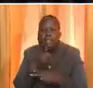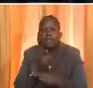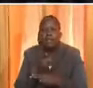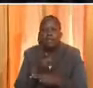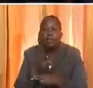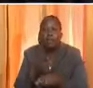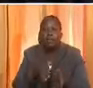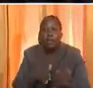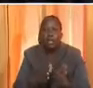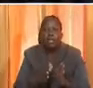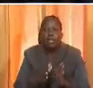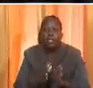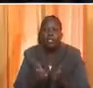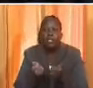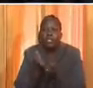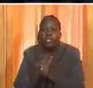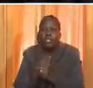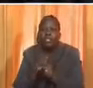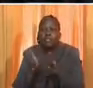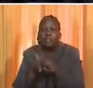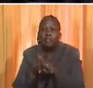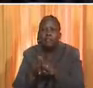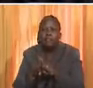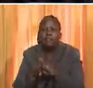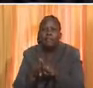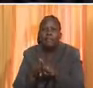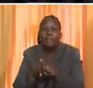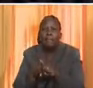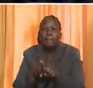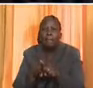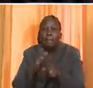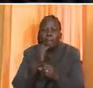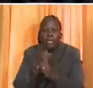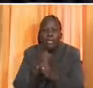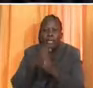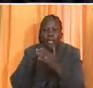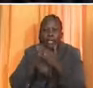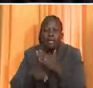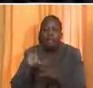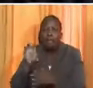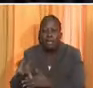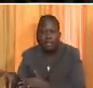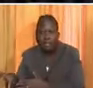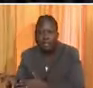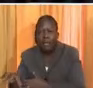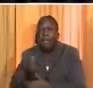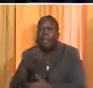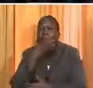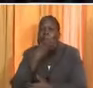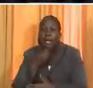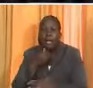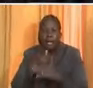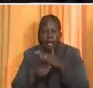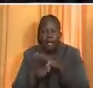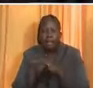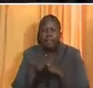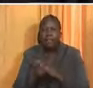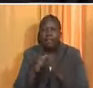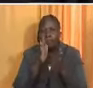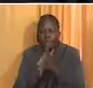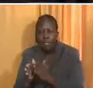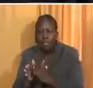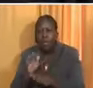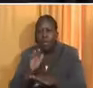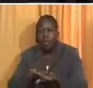Chief Justice in Githunguri, as the man in the market, the man on Pangani bus. On the other hand,